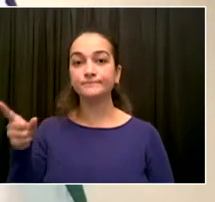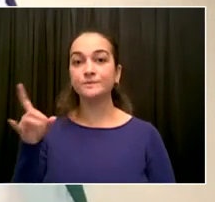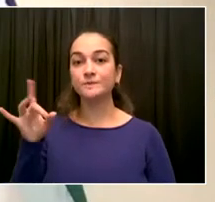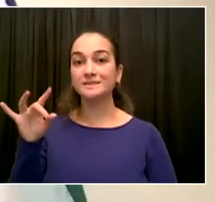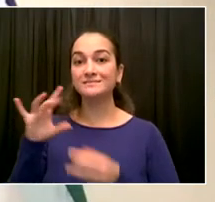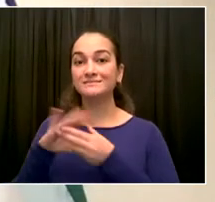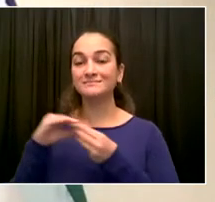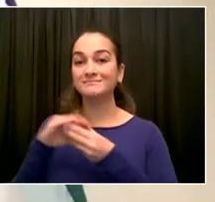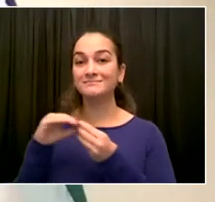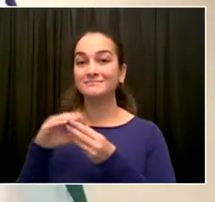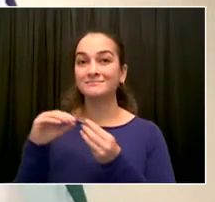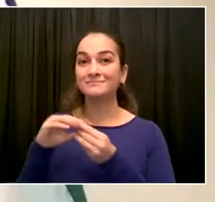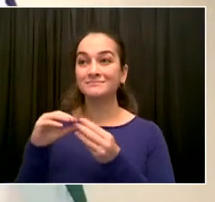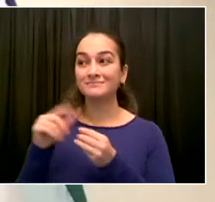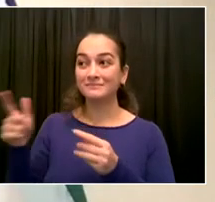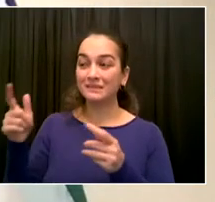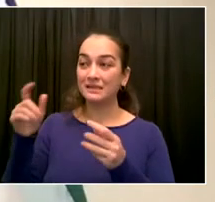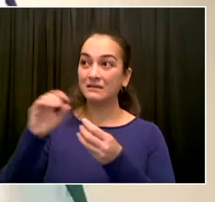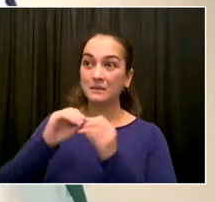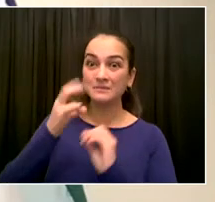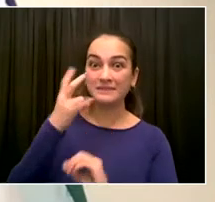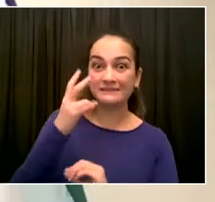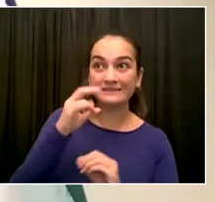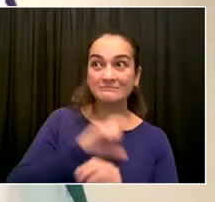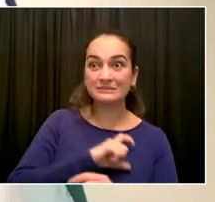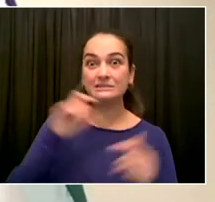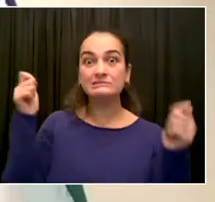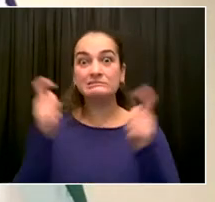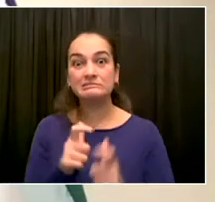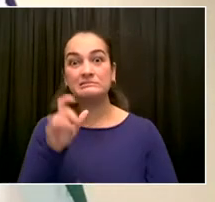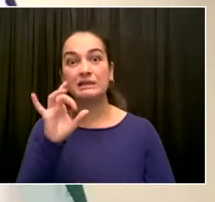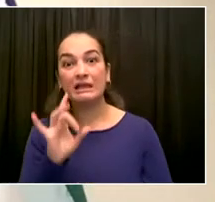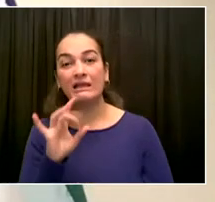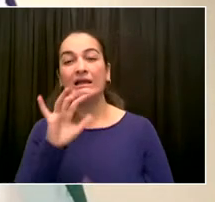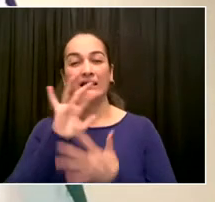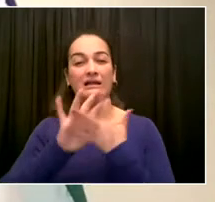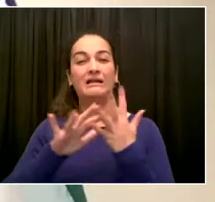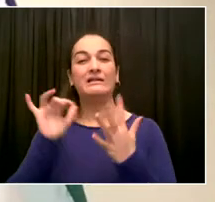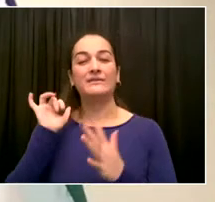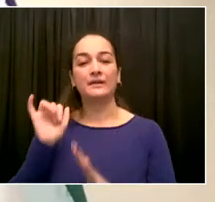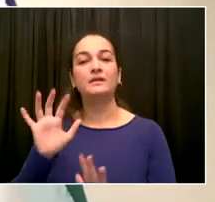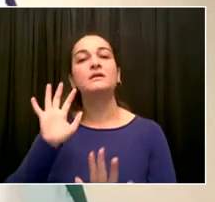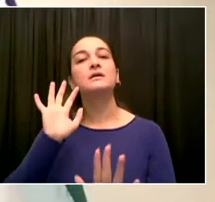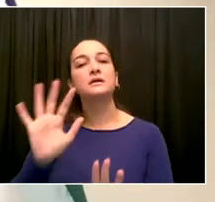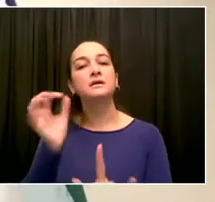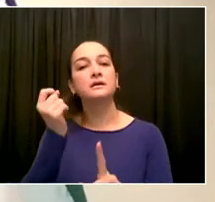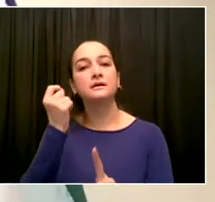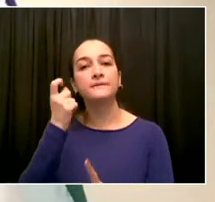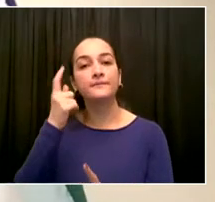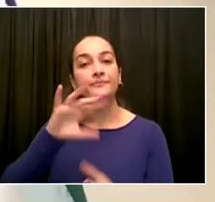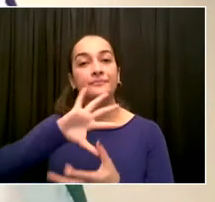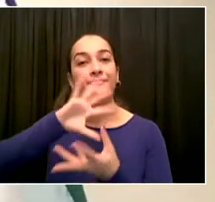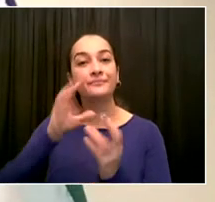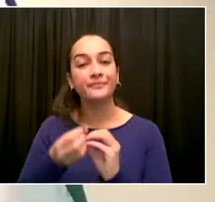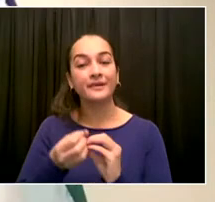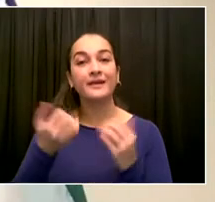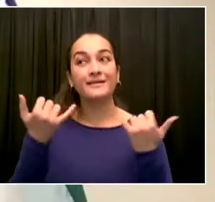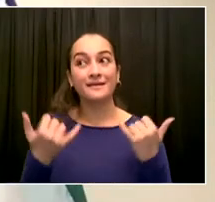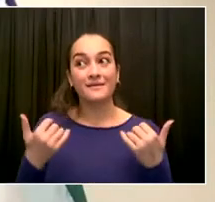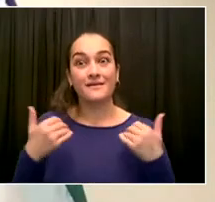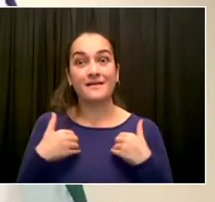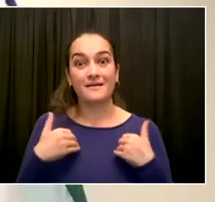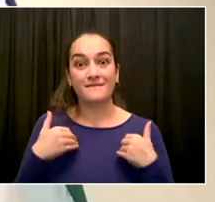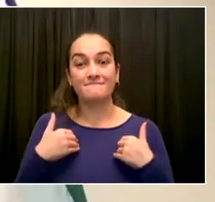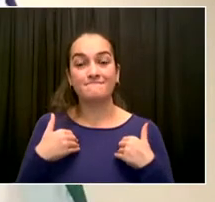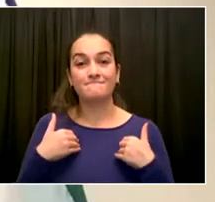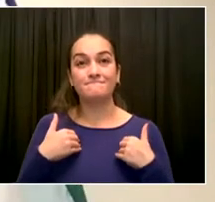5,000 school safety agents. That's the first thing. The second thing is November 30th, we're looking to put a class in of 250 school safety agents.